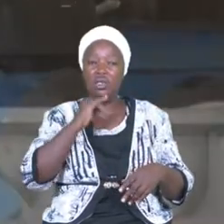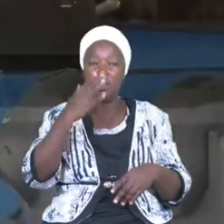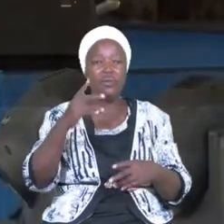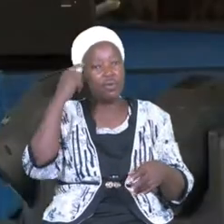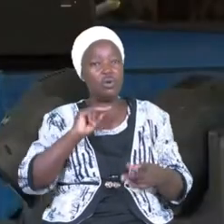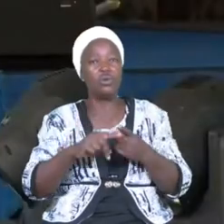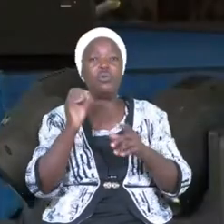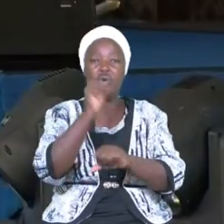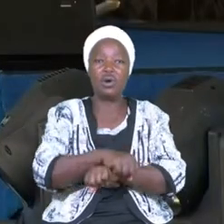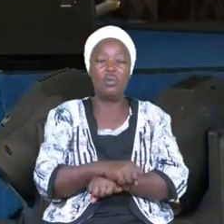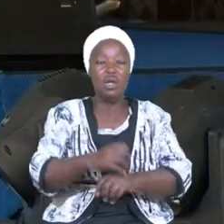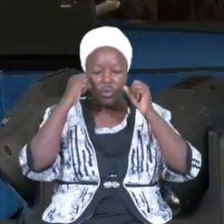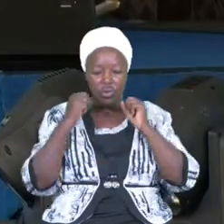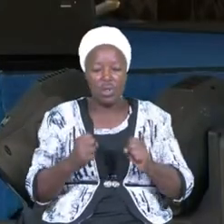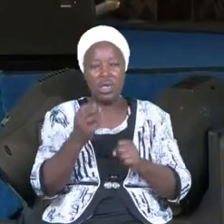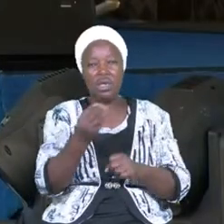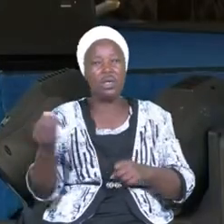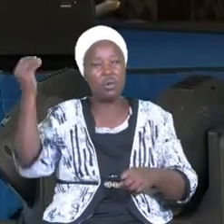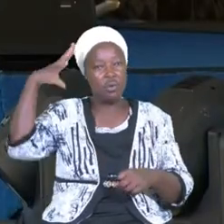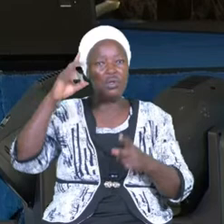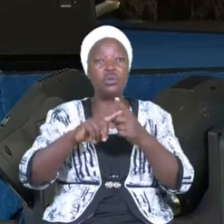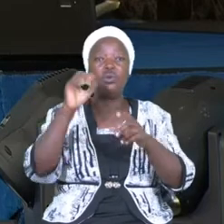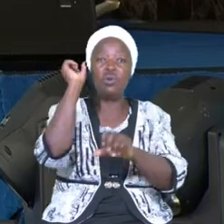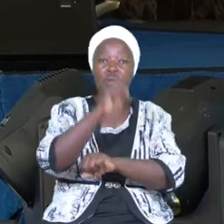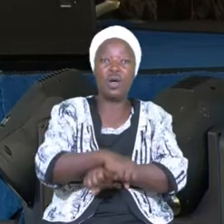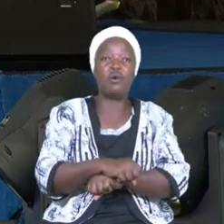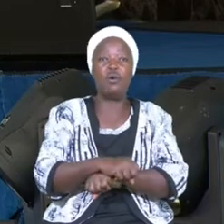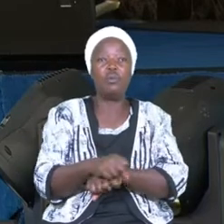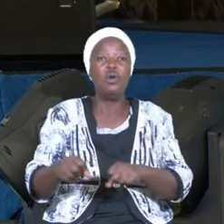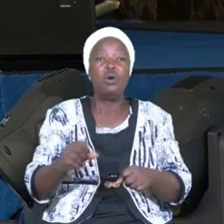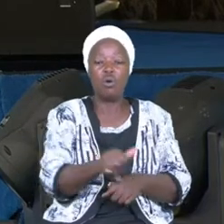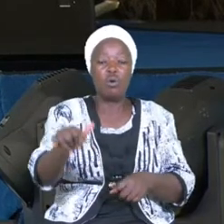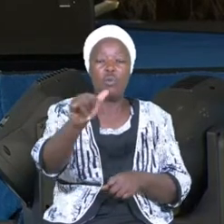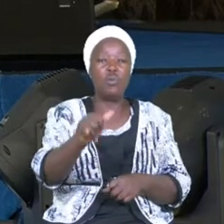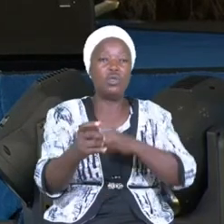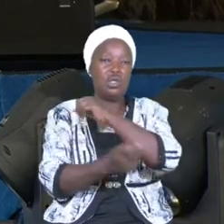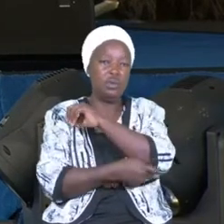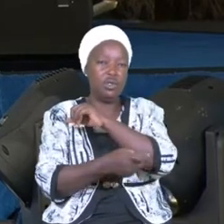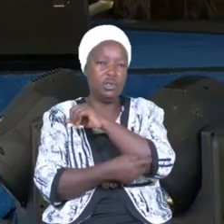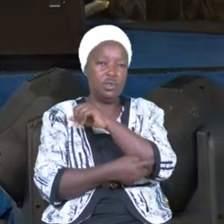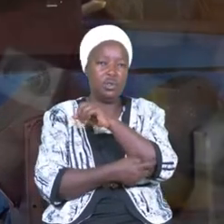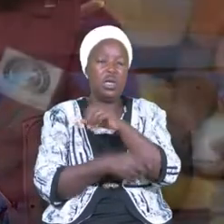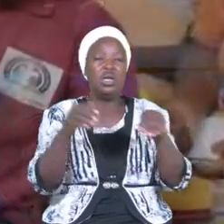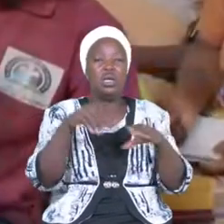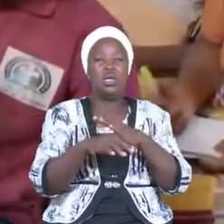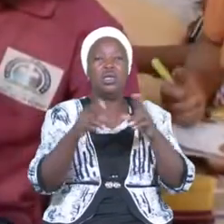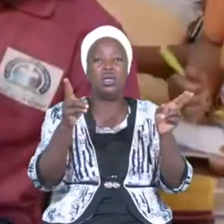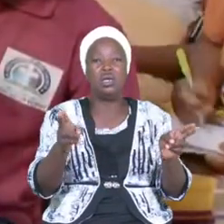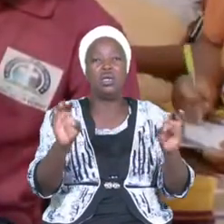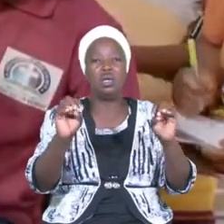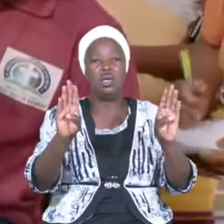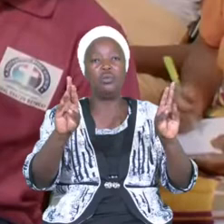to overcome common temptations. Hebrews chapter 4, reading from